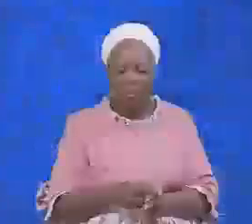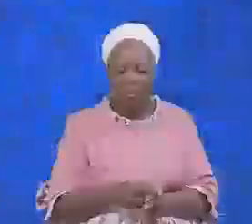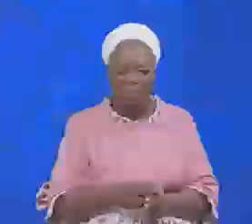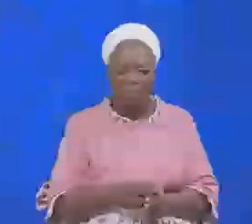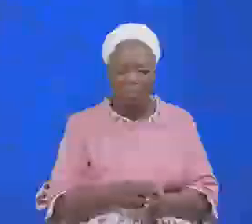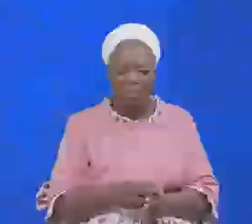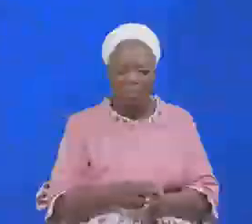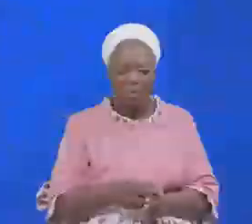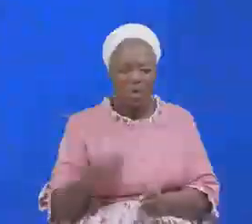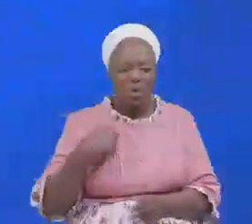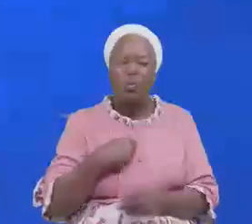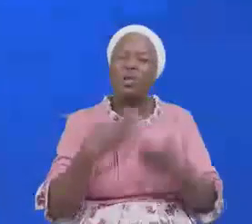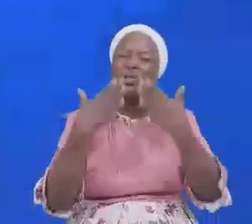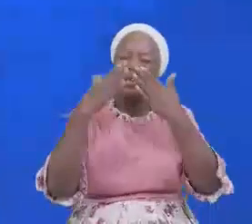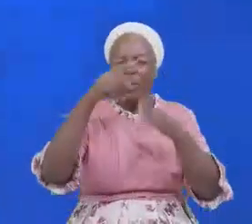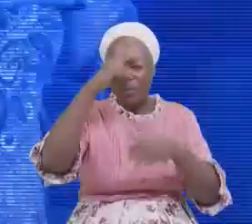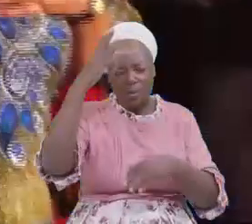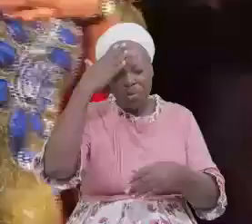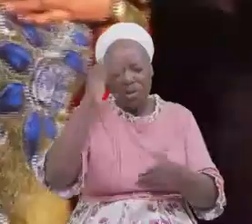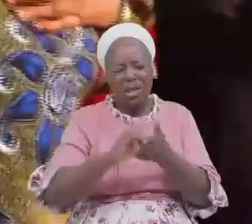We thank you because we know it is